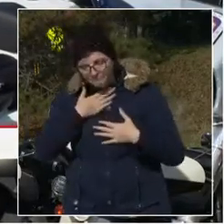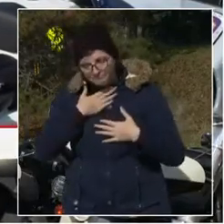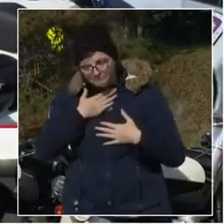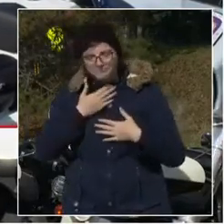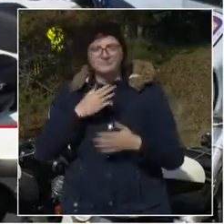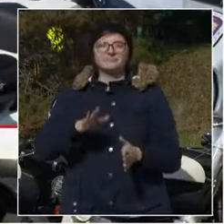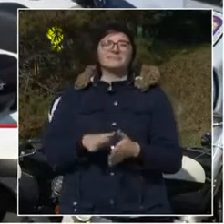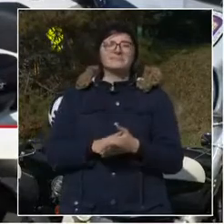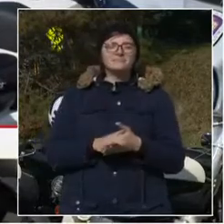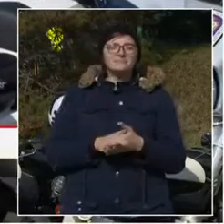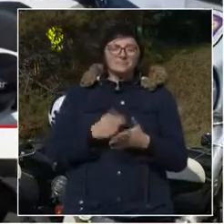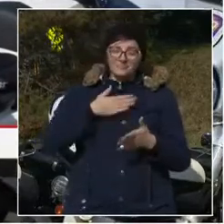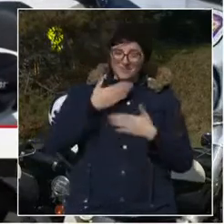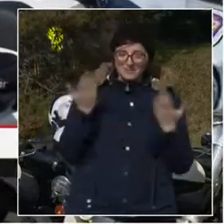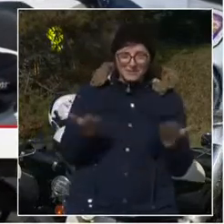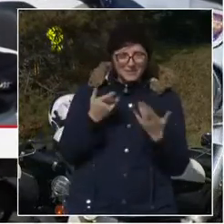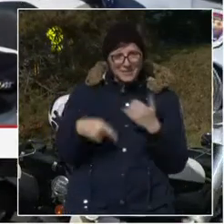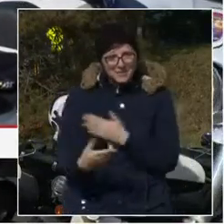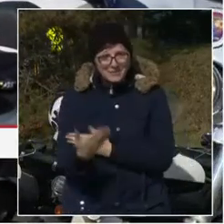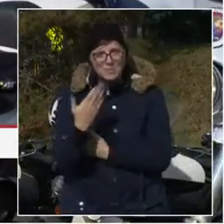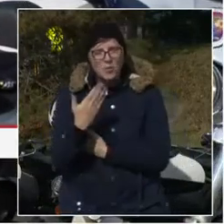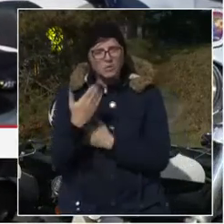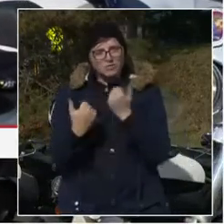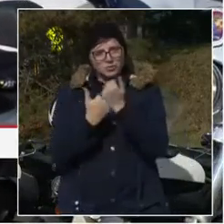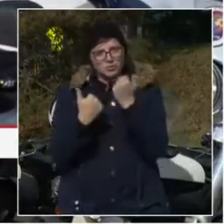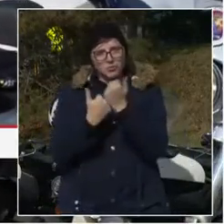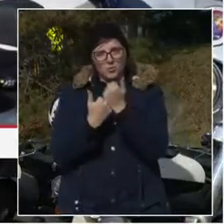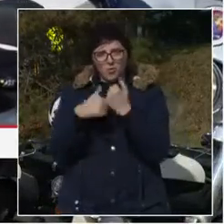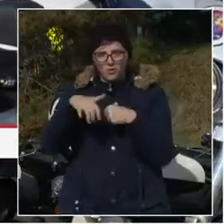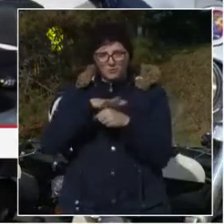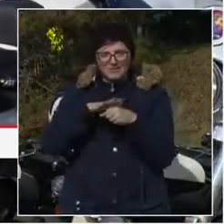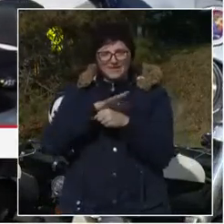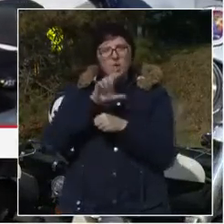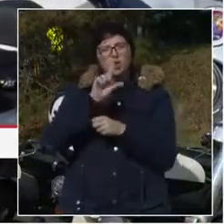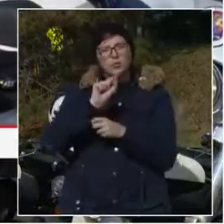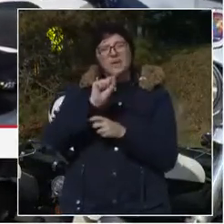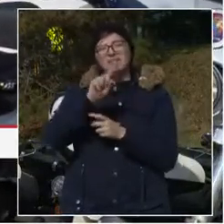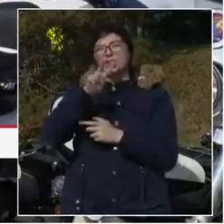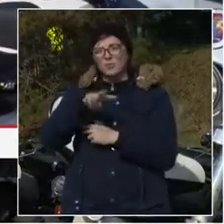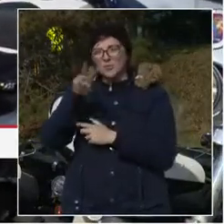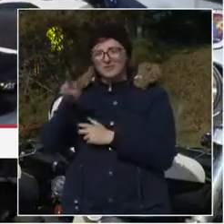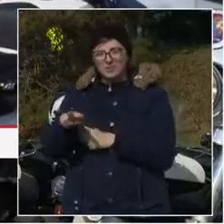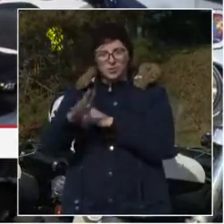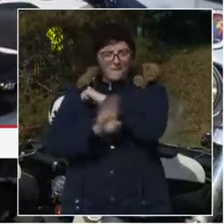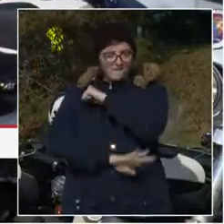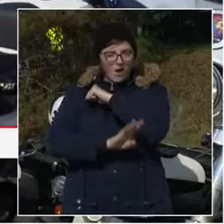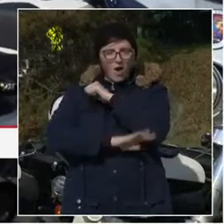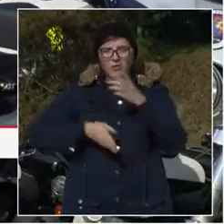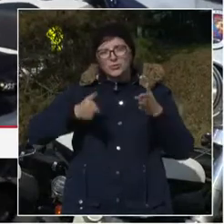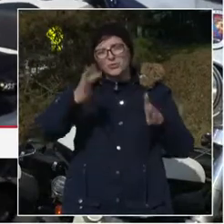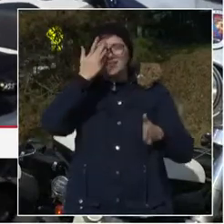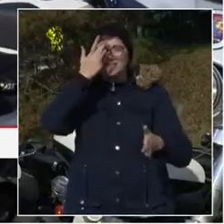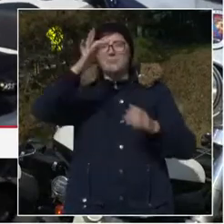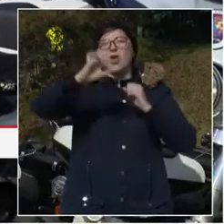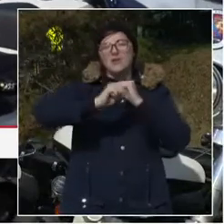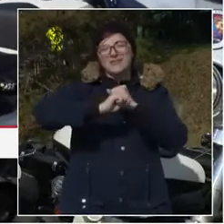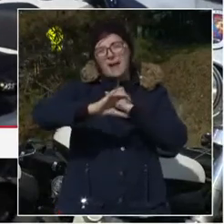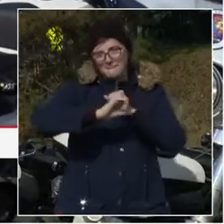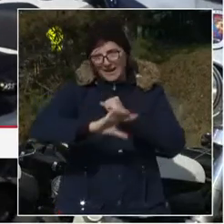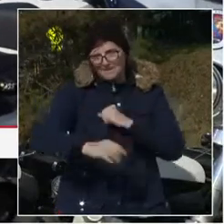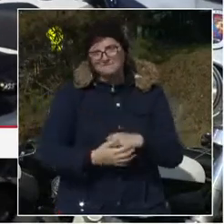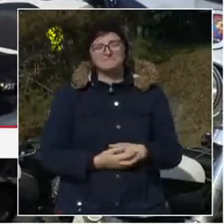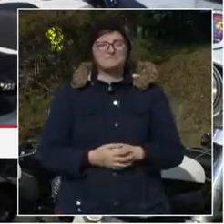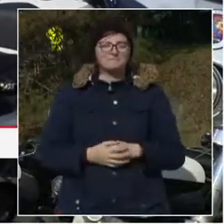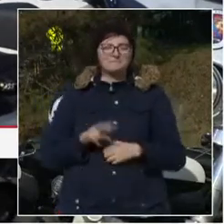is pleased to be here this morning to support the Regional 2022 Fall Street Smart campaign. The Virginia